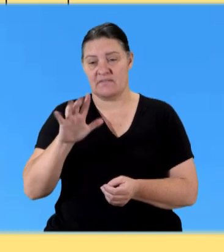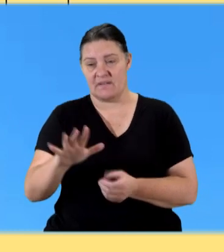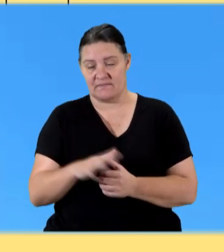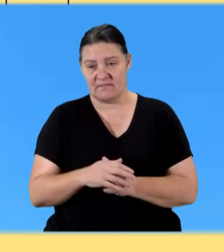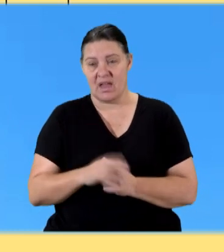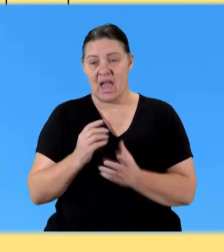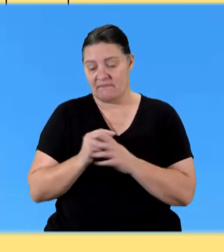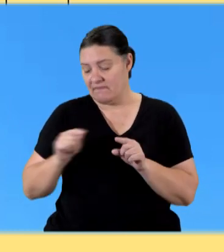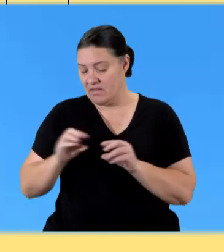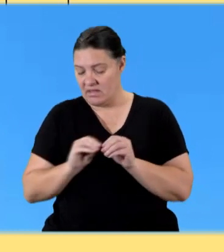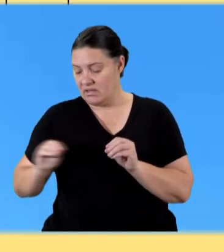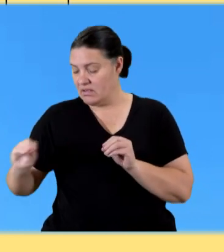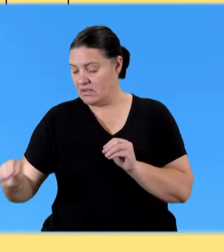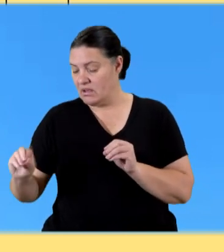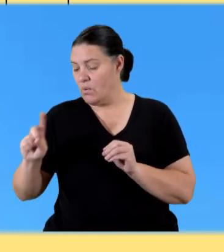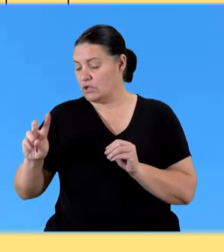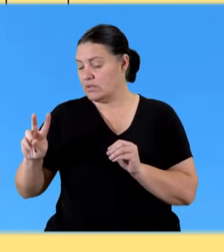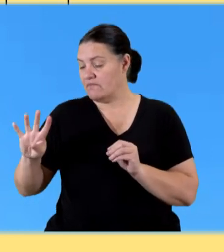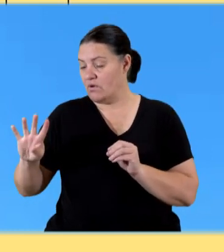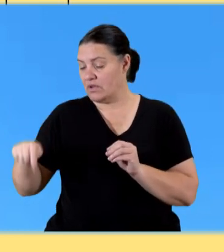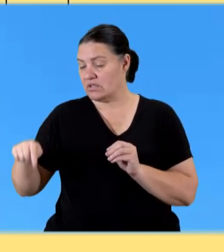124,575, and we have the same amount here,